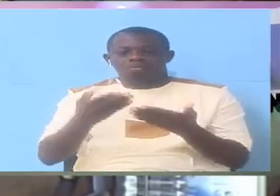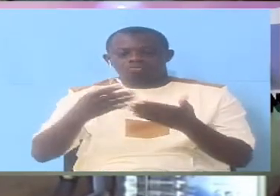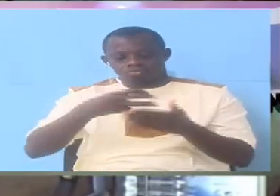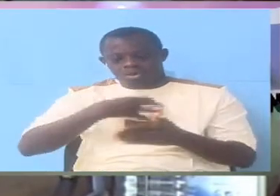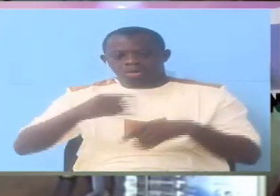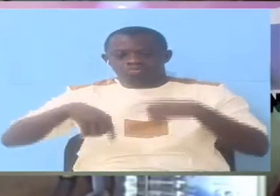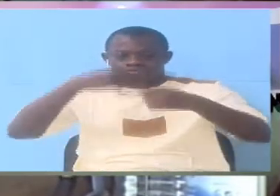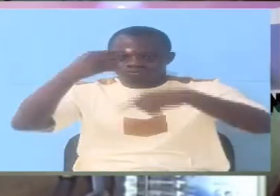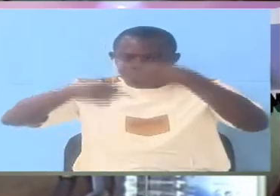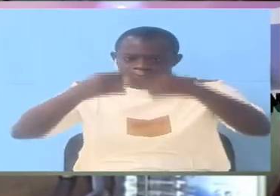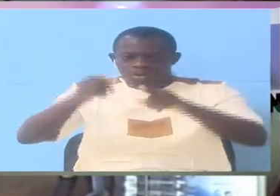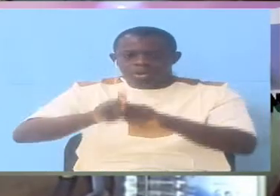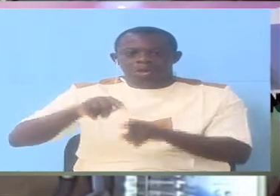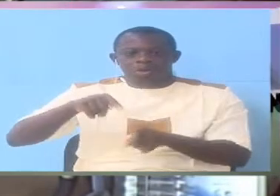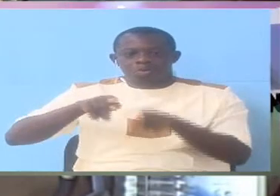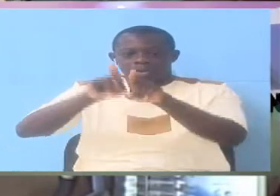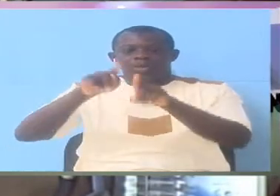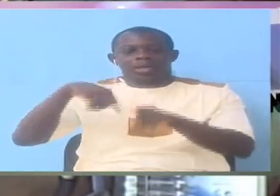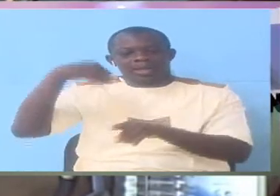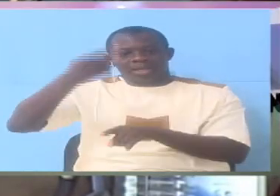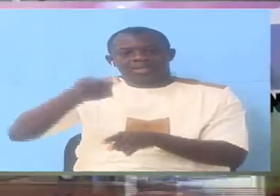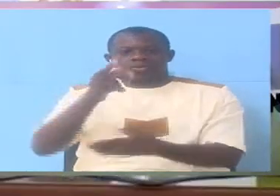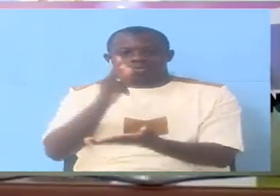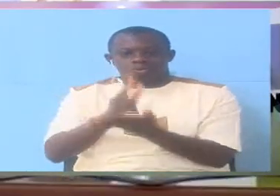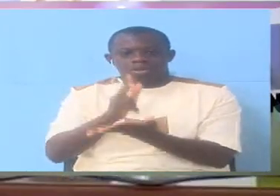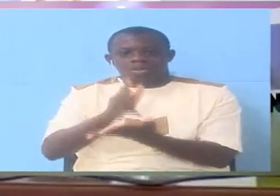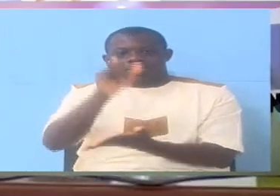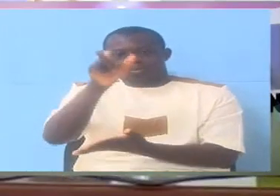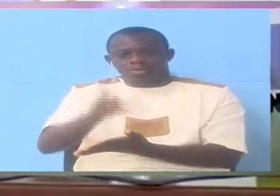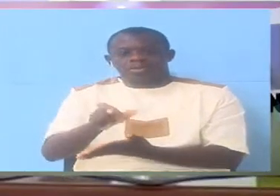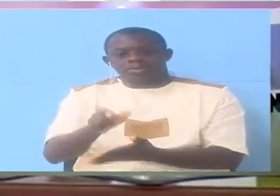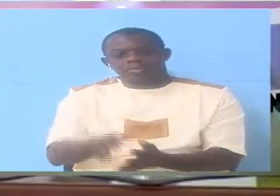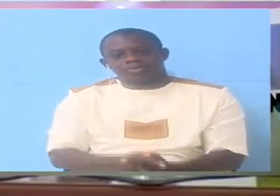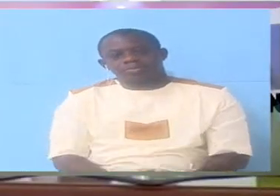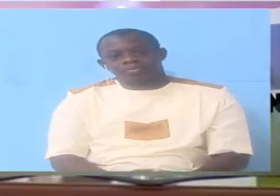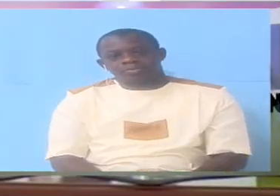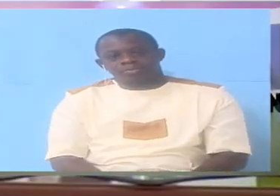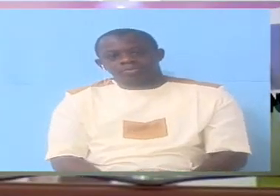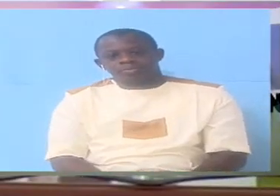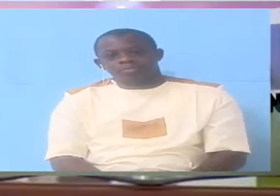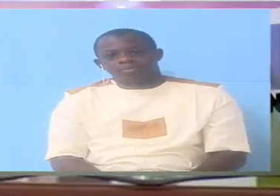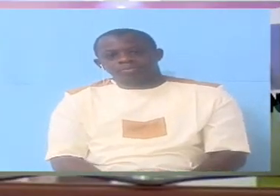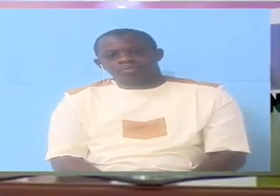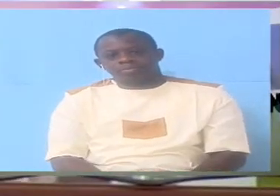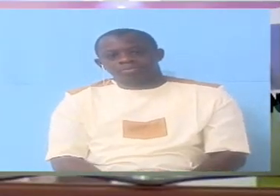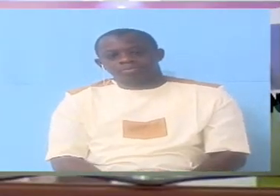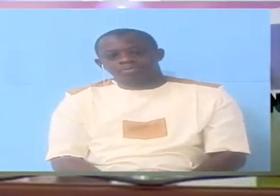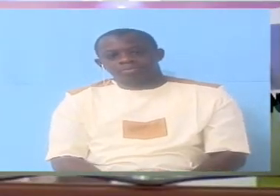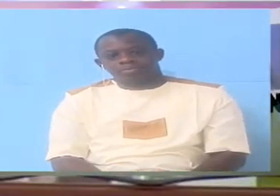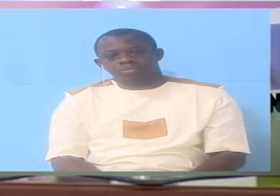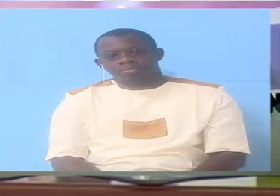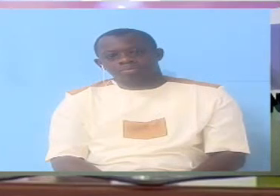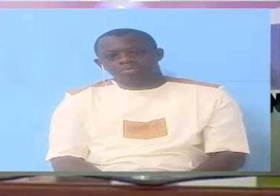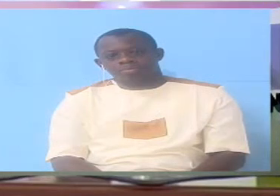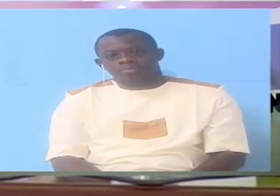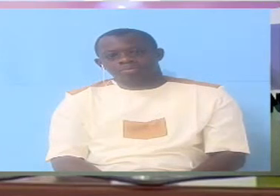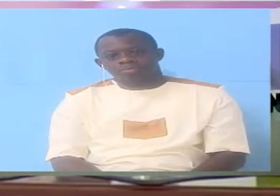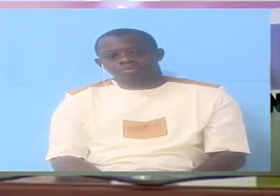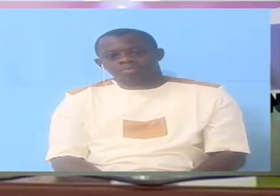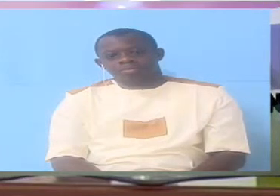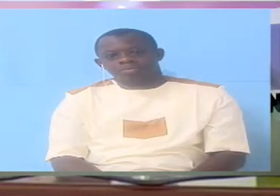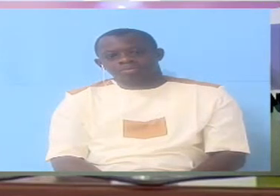proceed with the next witness. We were going to tender through the